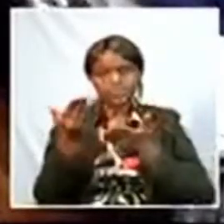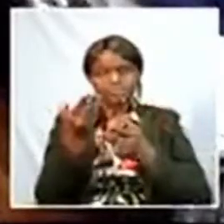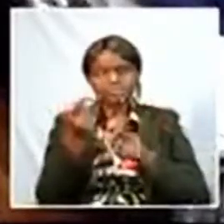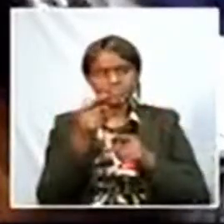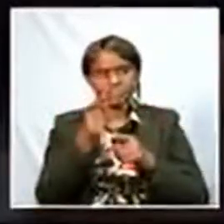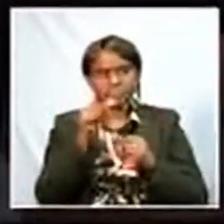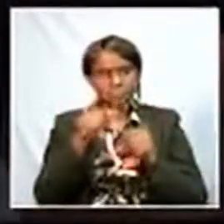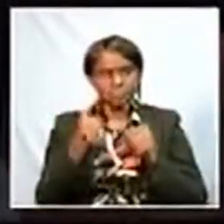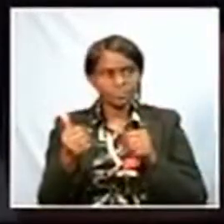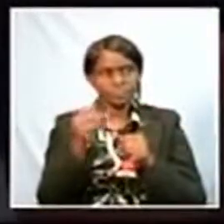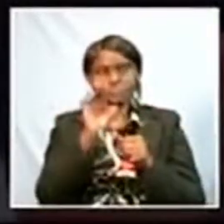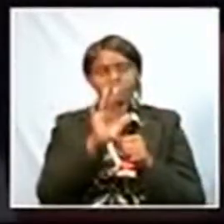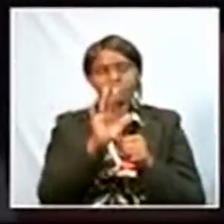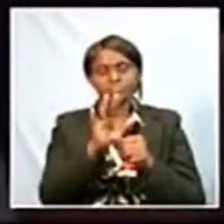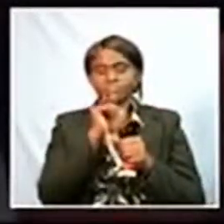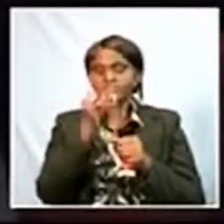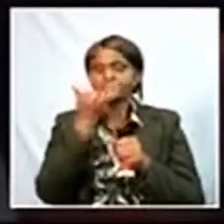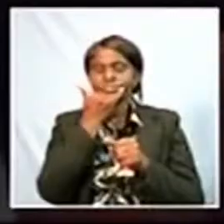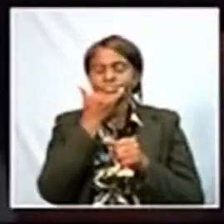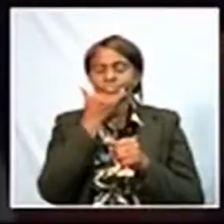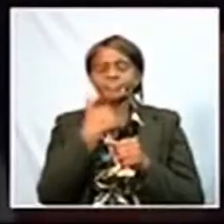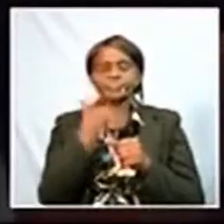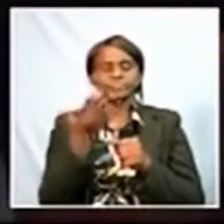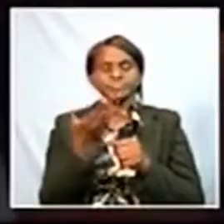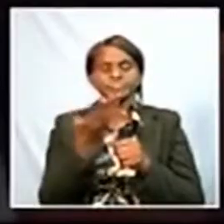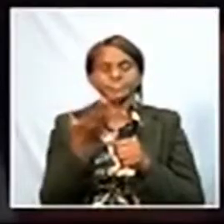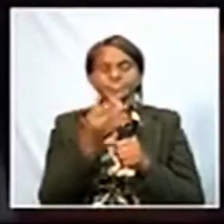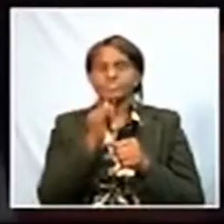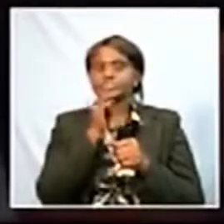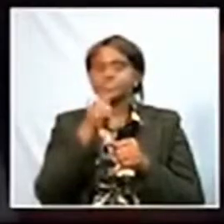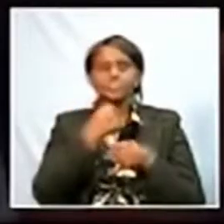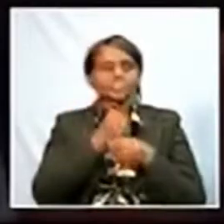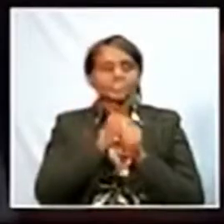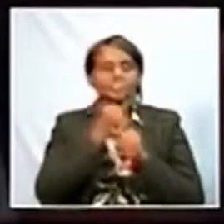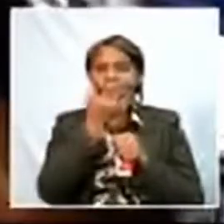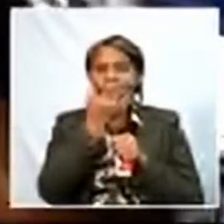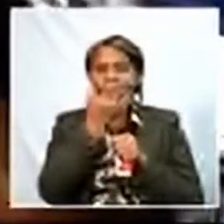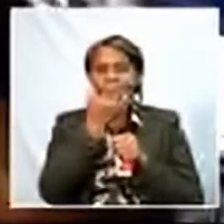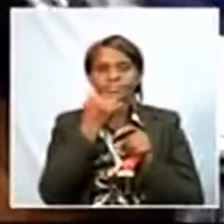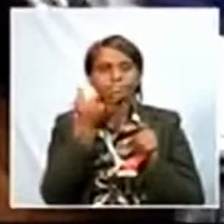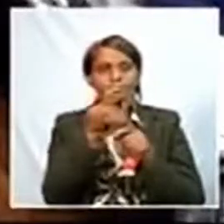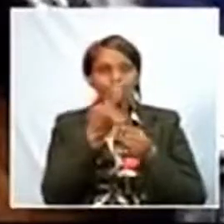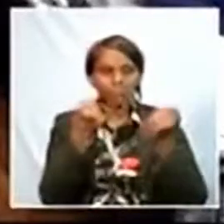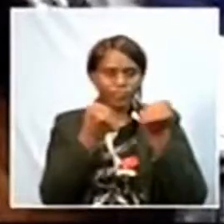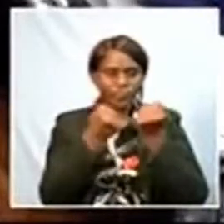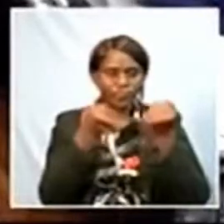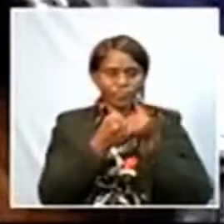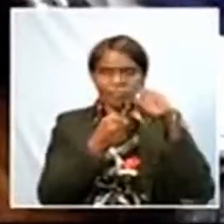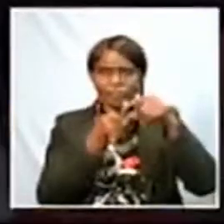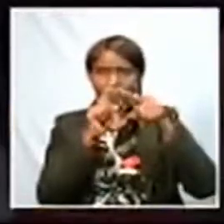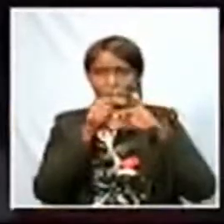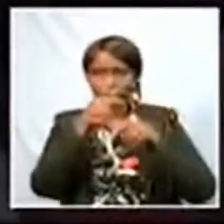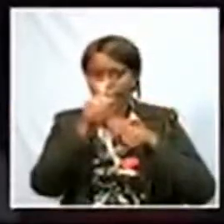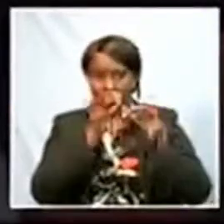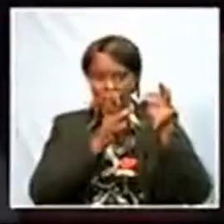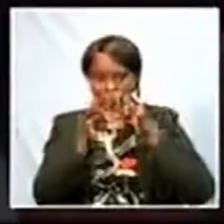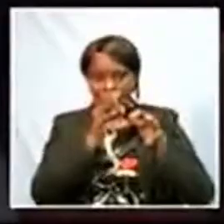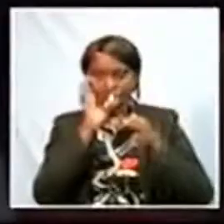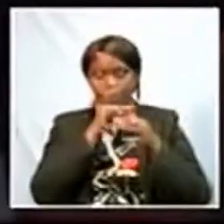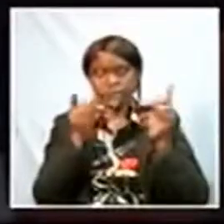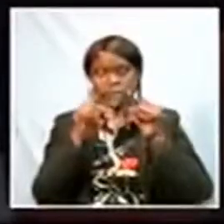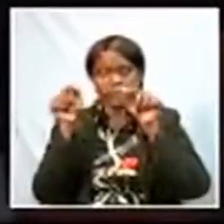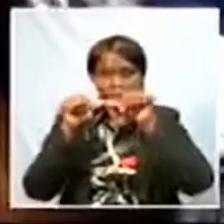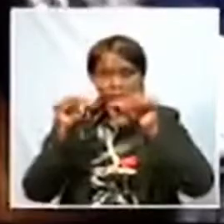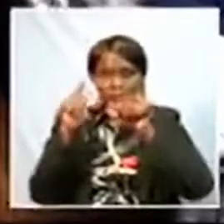everything wasn't altered. It wasn't altered? No, it's a supporting quotation. But did you explain that when the auditors